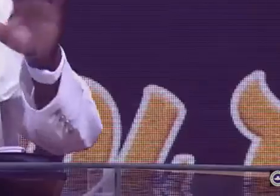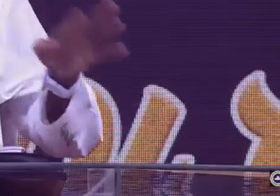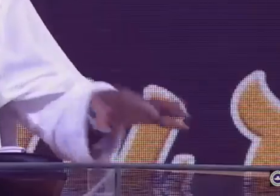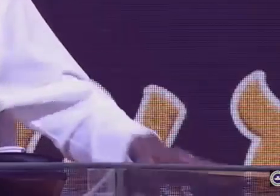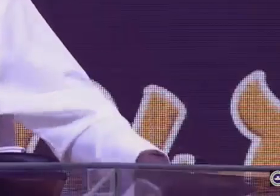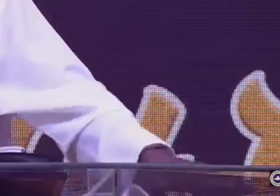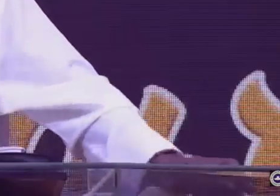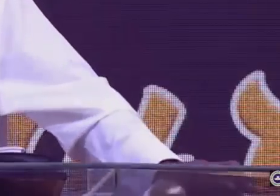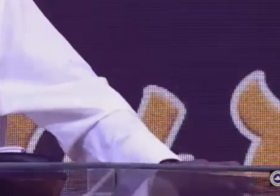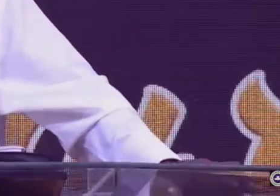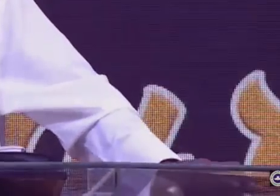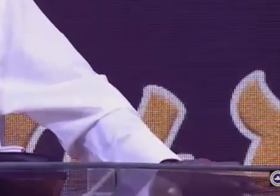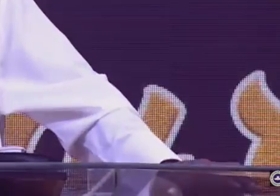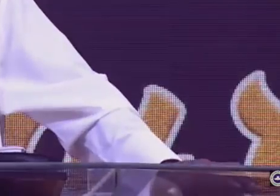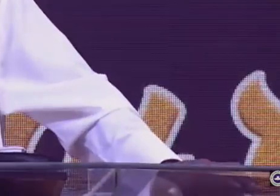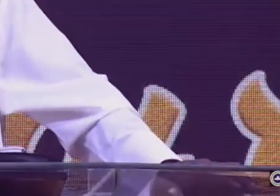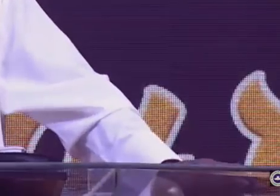had